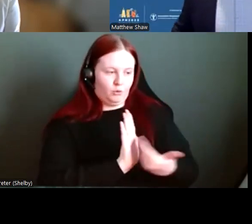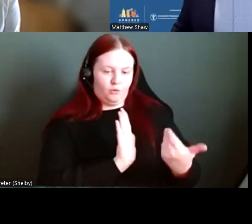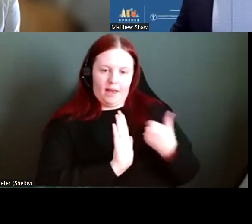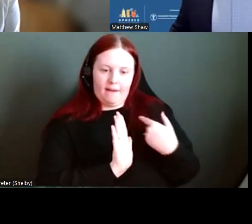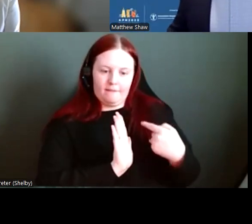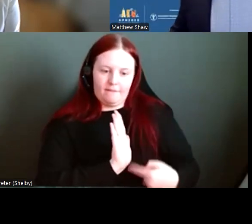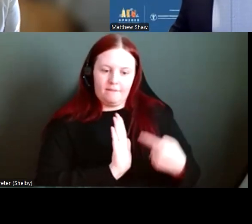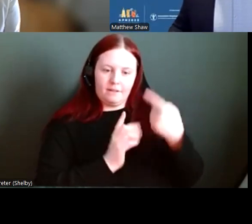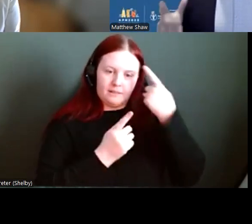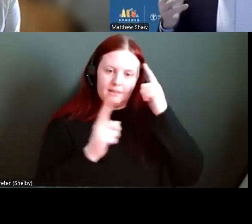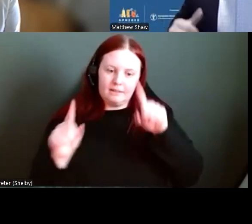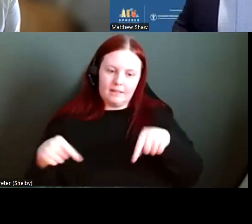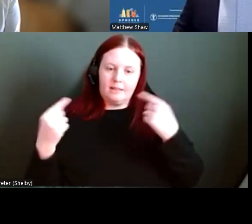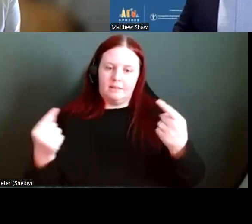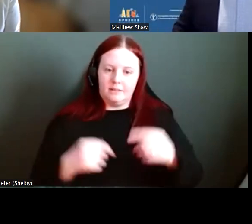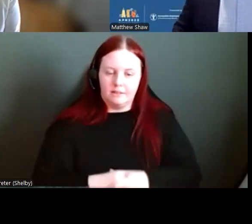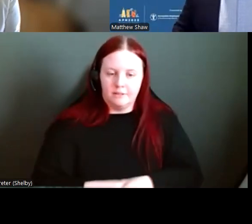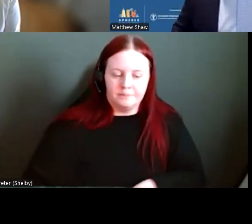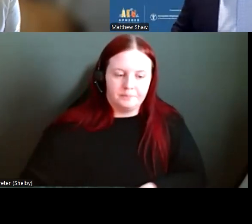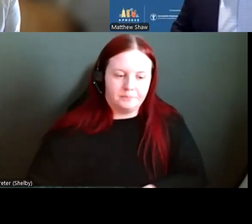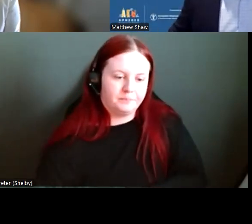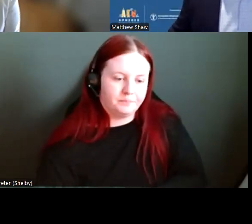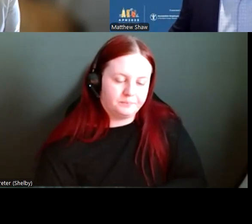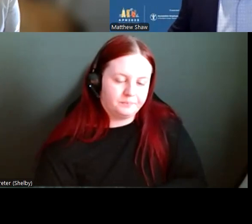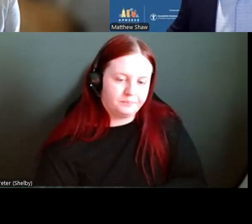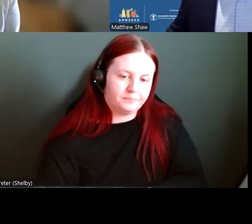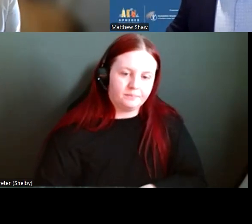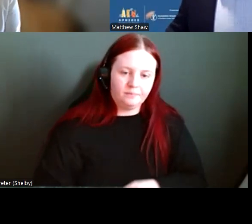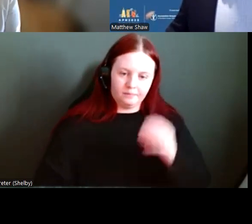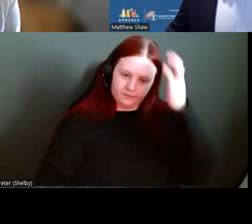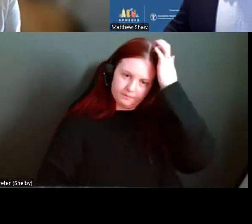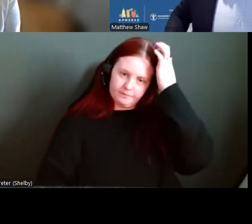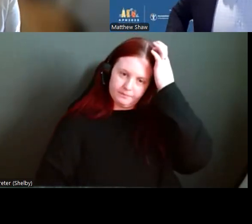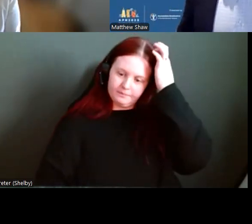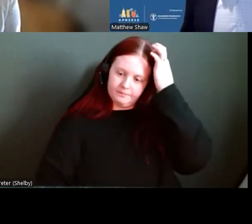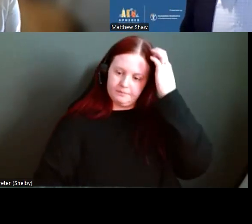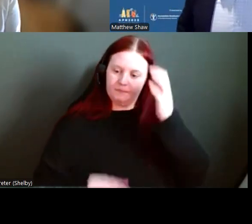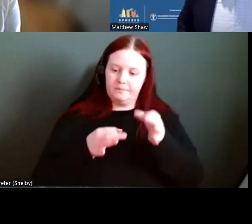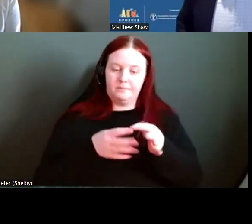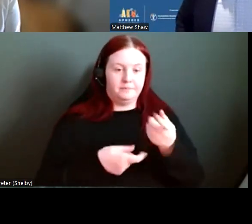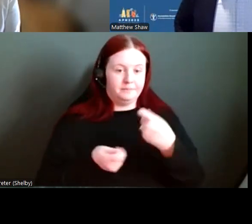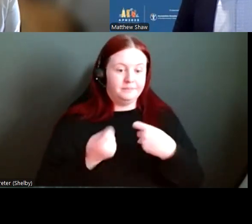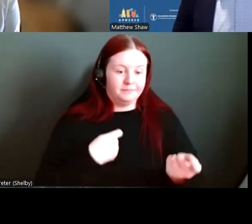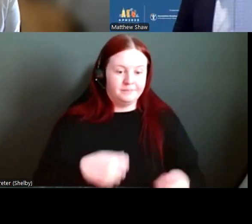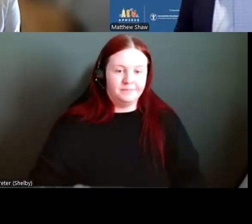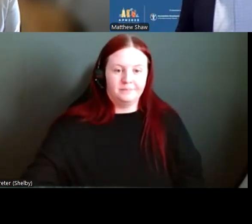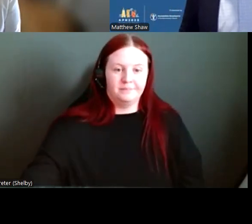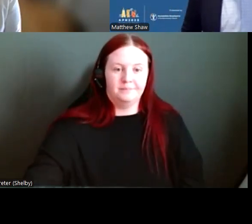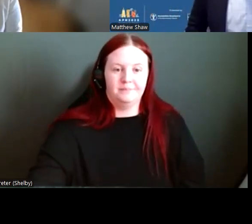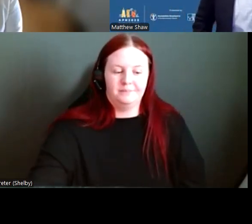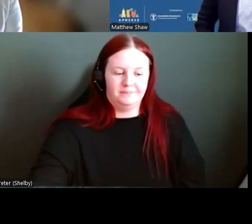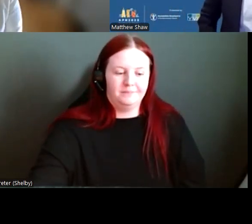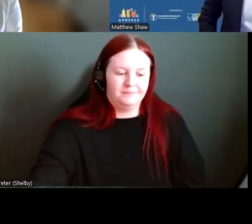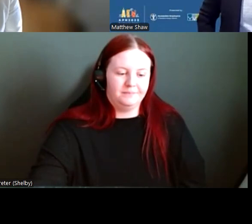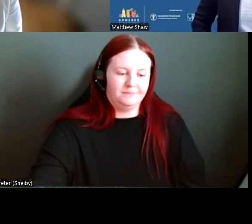are in the air all around us. So I have one thing. I know we're getting to the end, but I want to add one thing I just thought